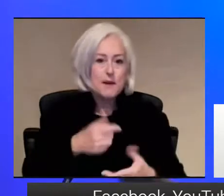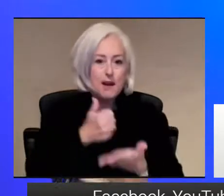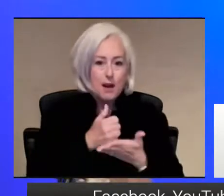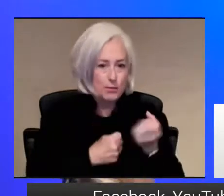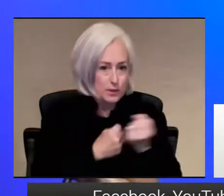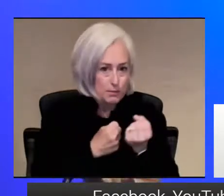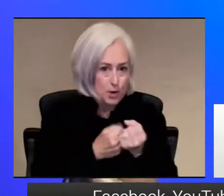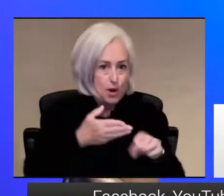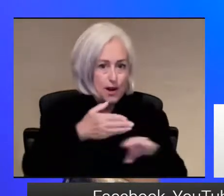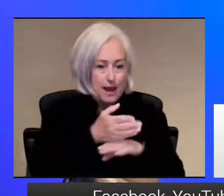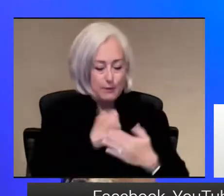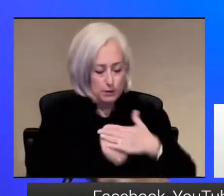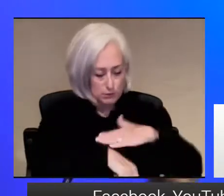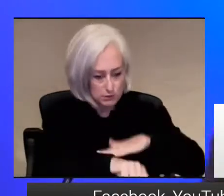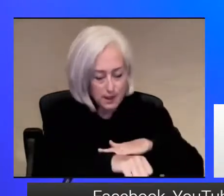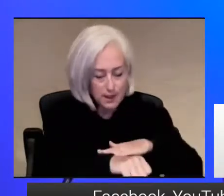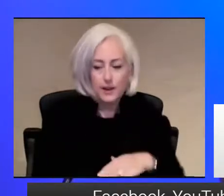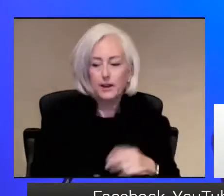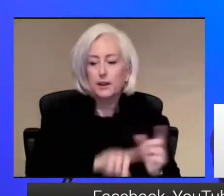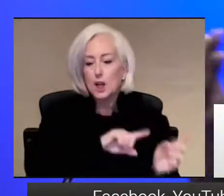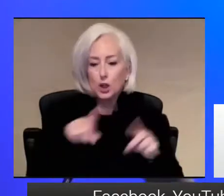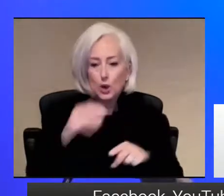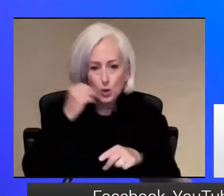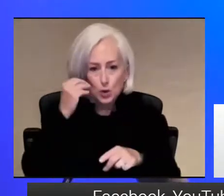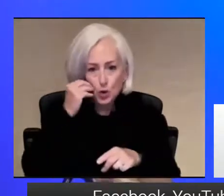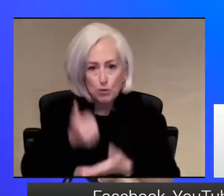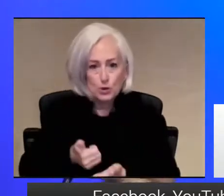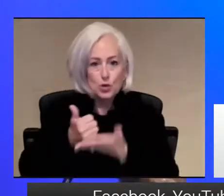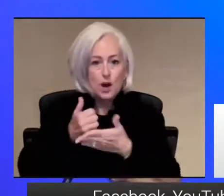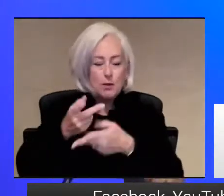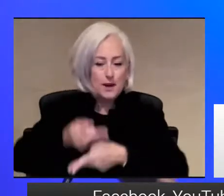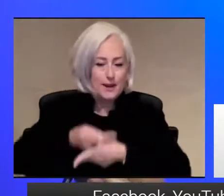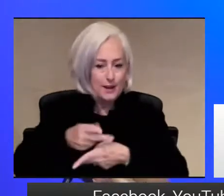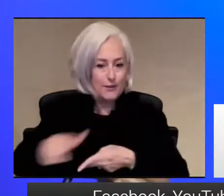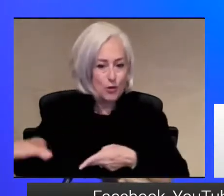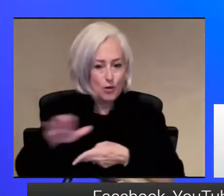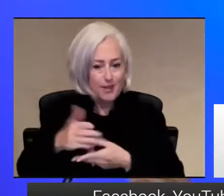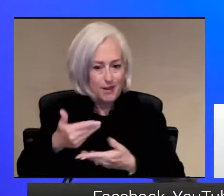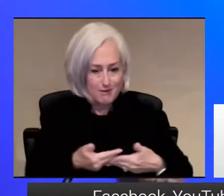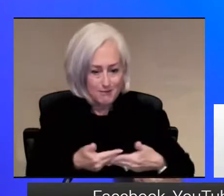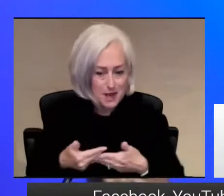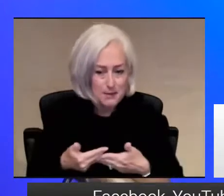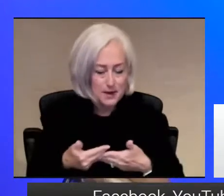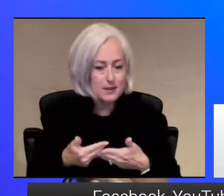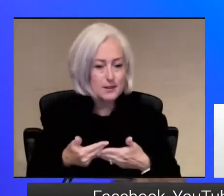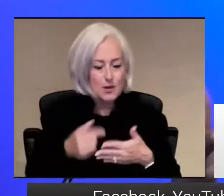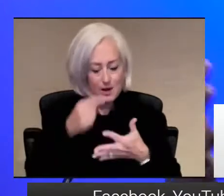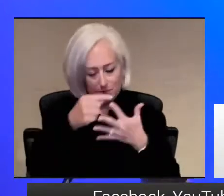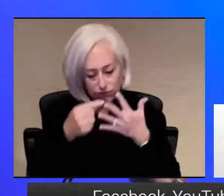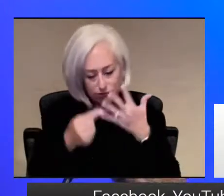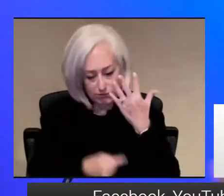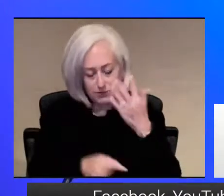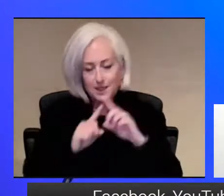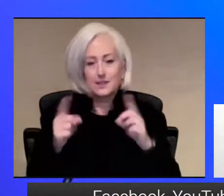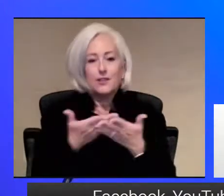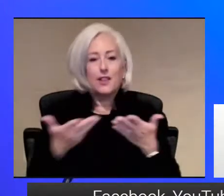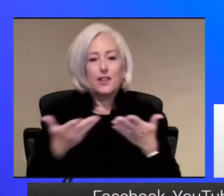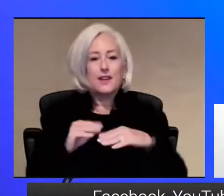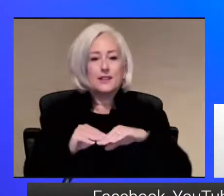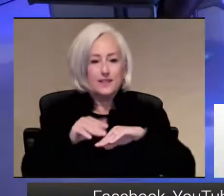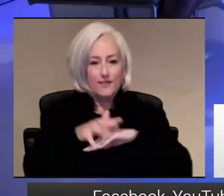to their home to help them care for their baby. So there were major factors that contributed to these maternal outcomes during